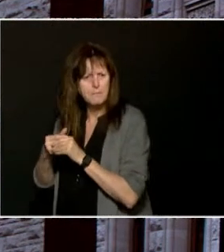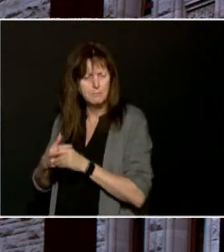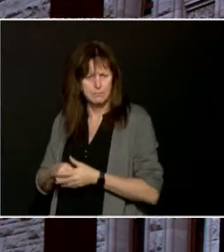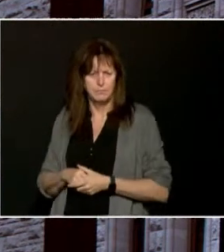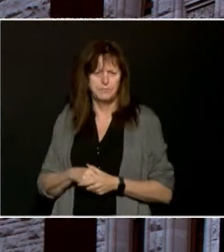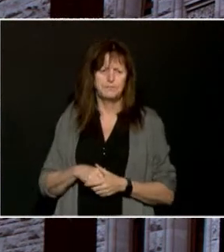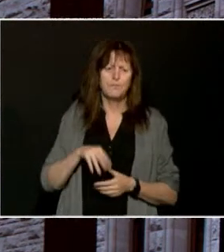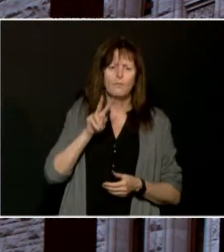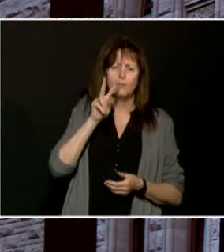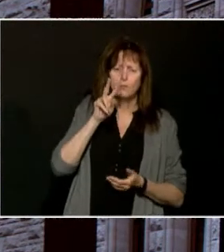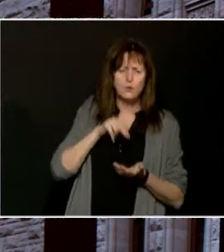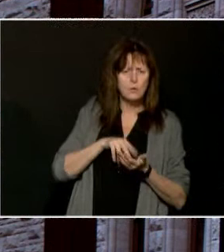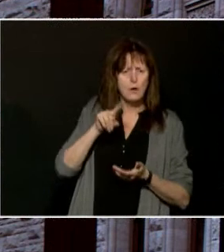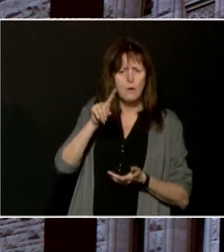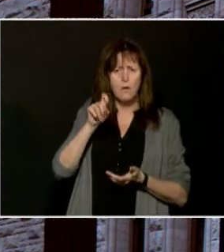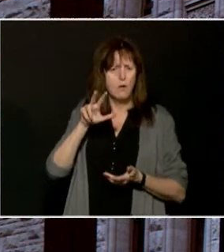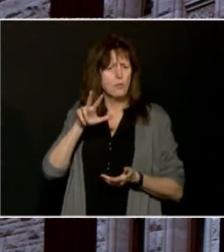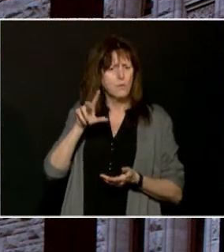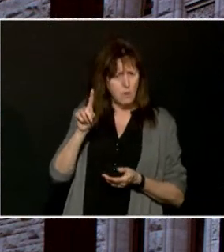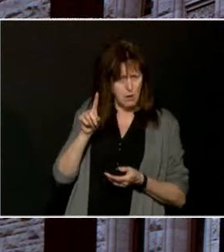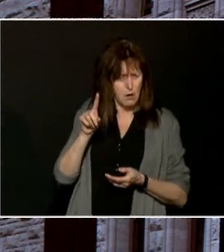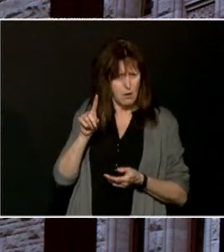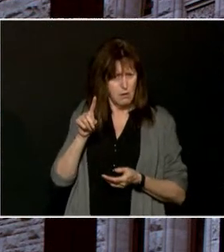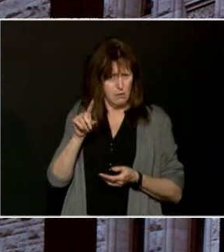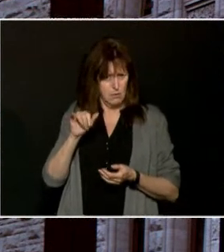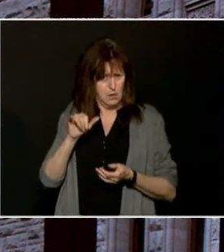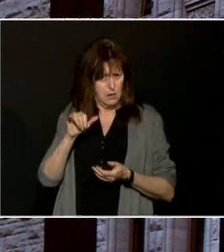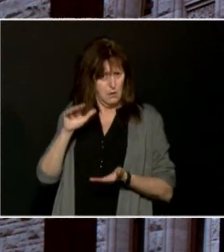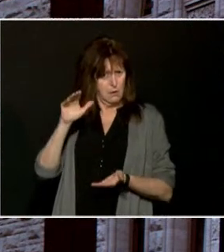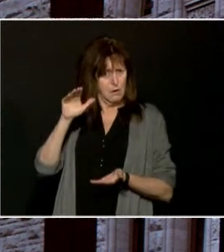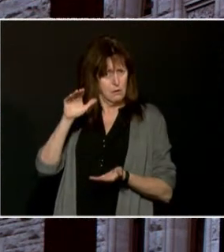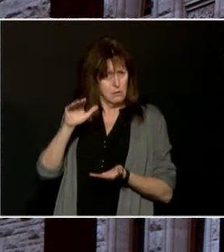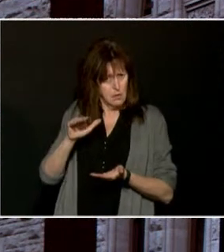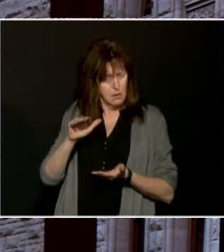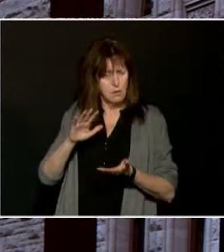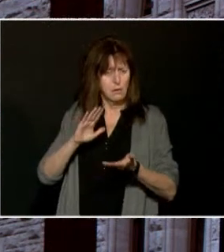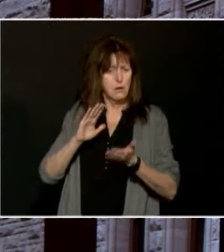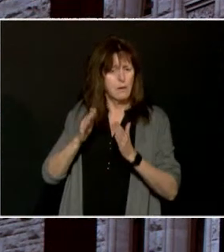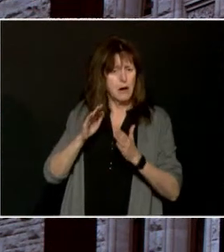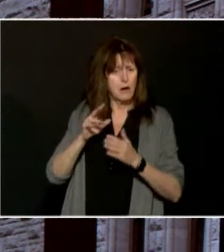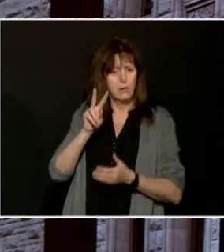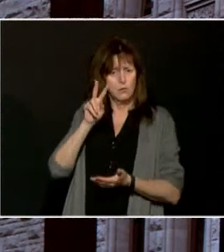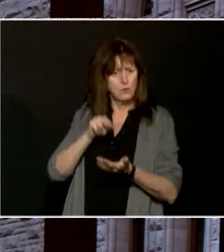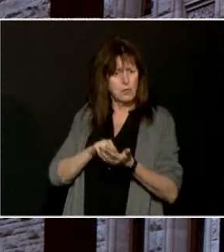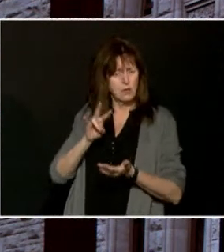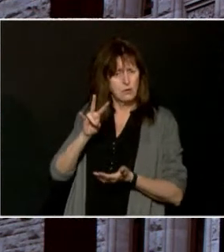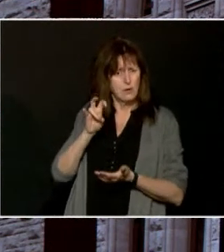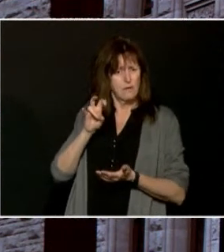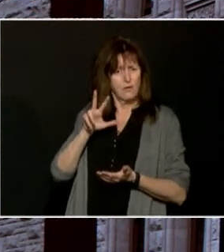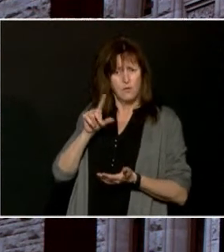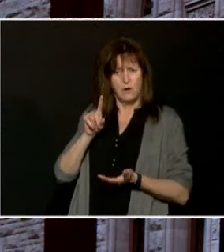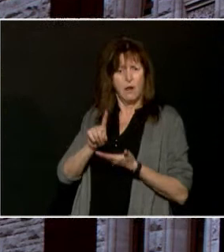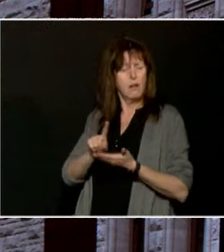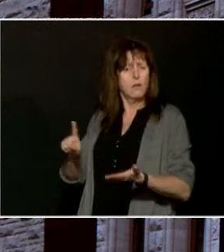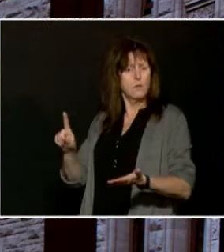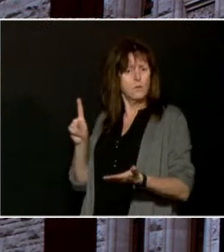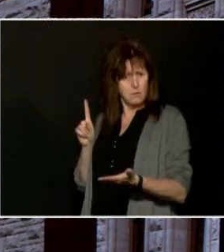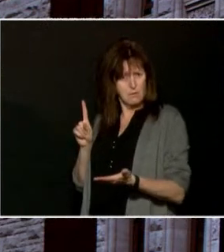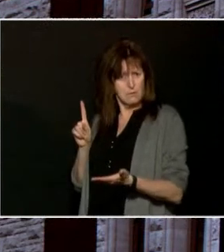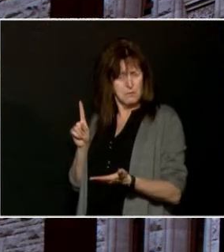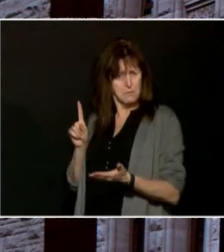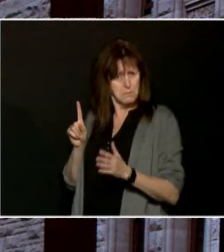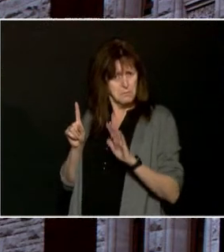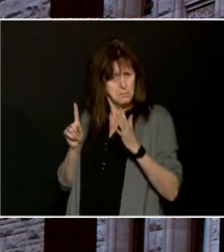2,131. That's down from 2,731. So down nearly 600 cases, and down